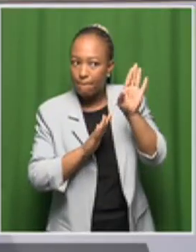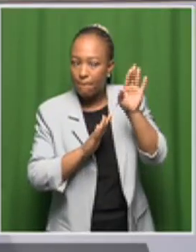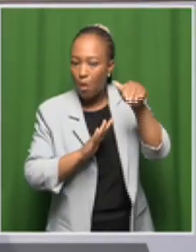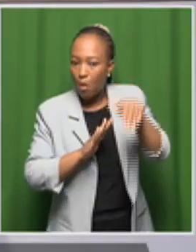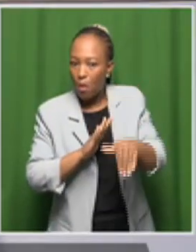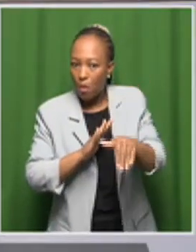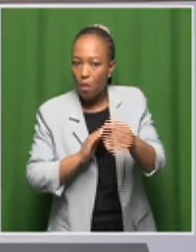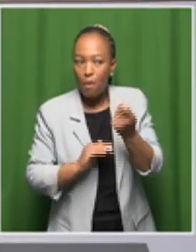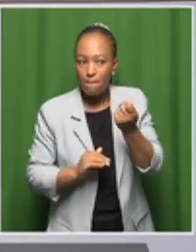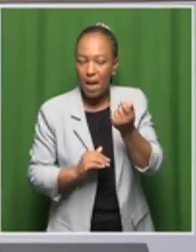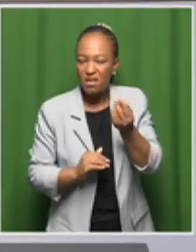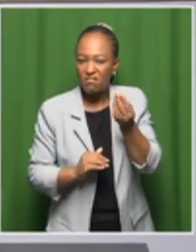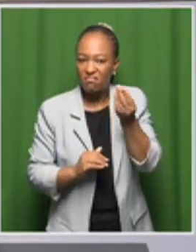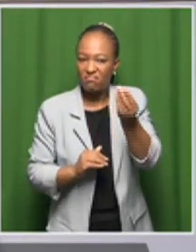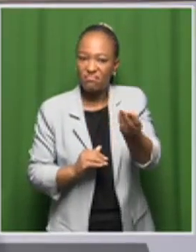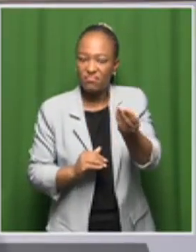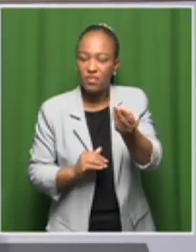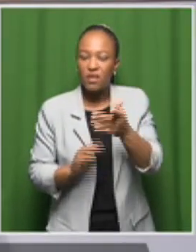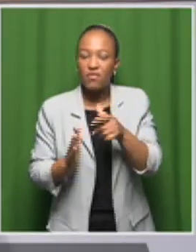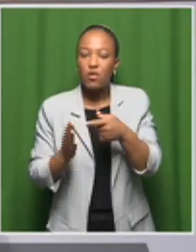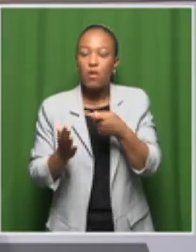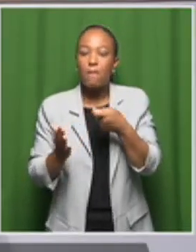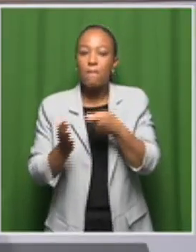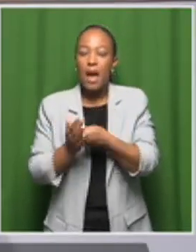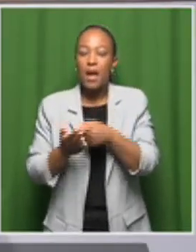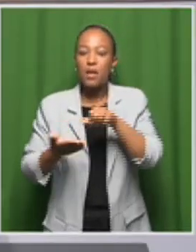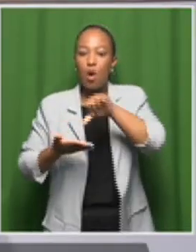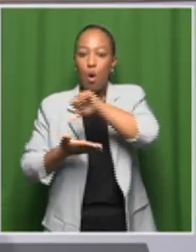For instance, if you're buying oil, it does not mean you have a barrel of